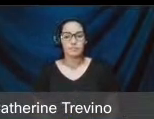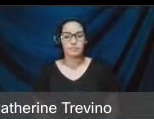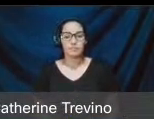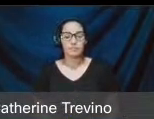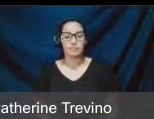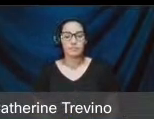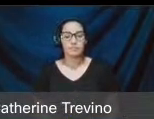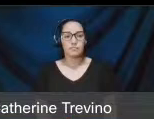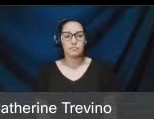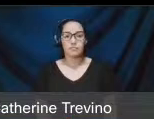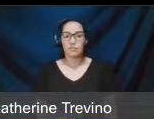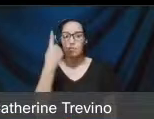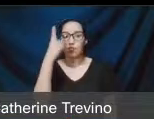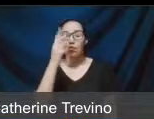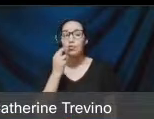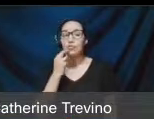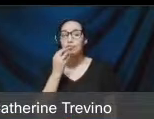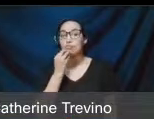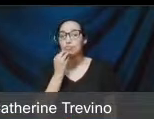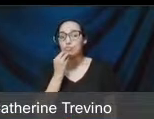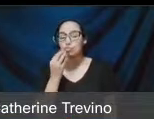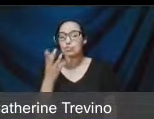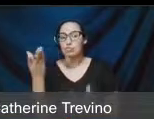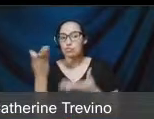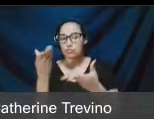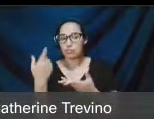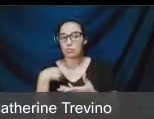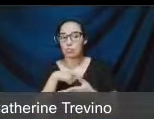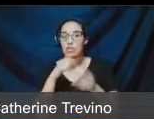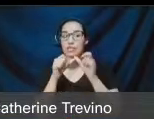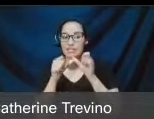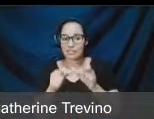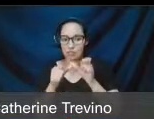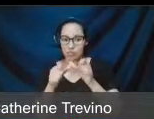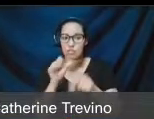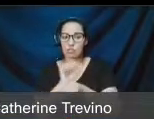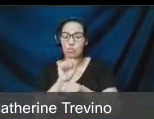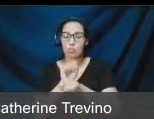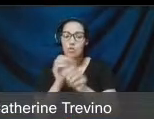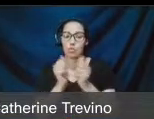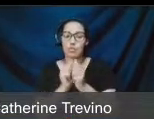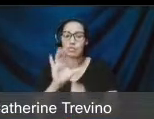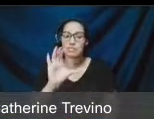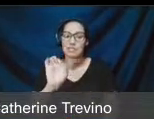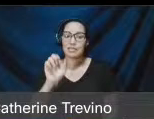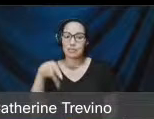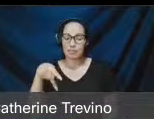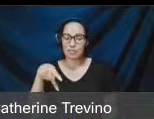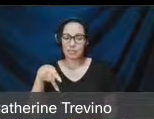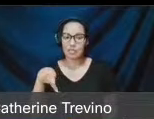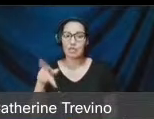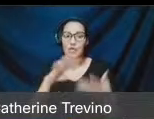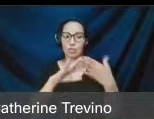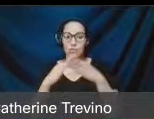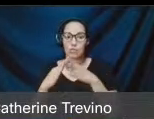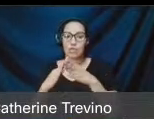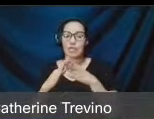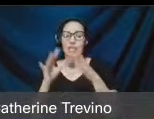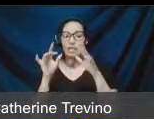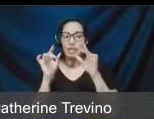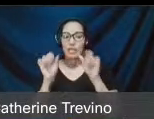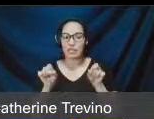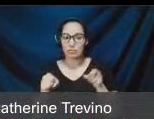For nutrition services, we're continuing to work on our CEP, or Community Eligibility